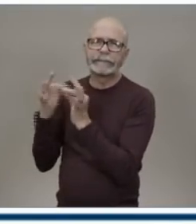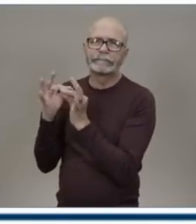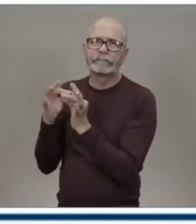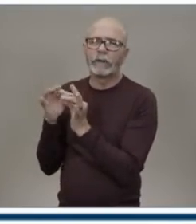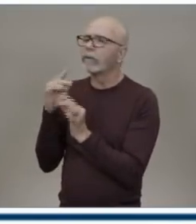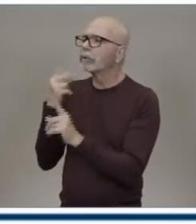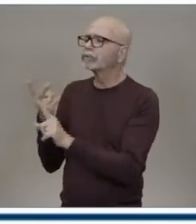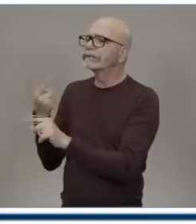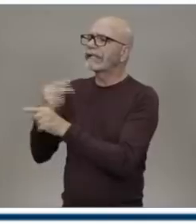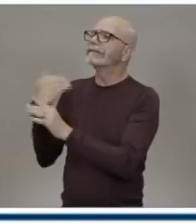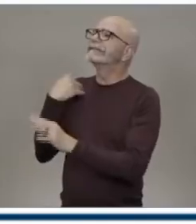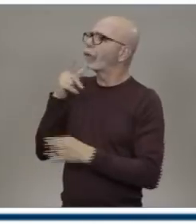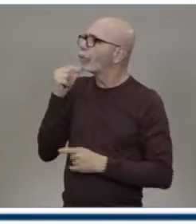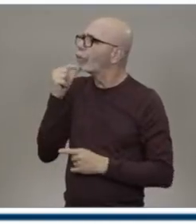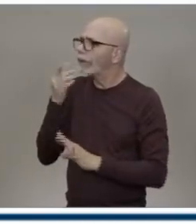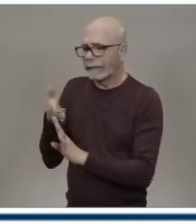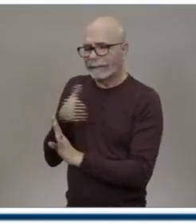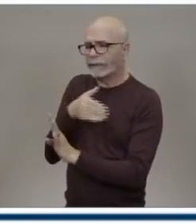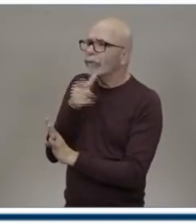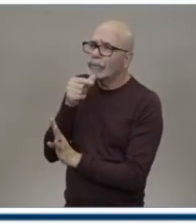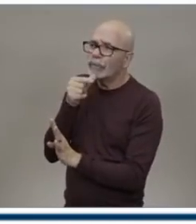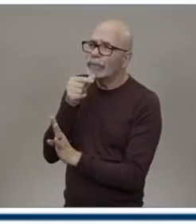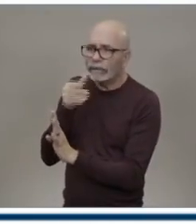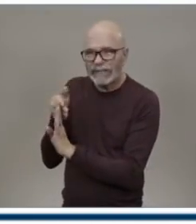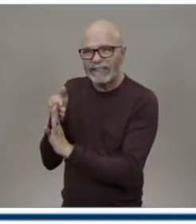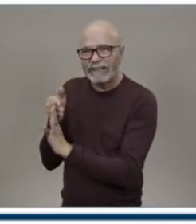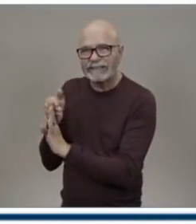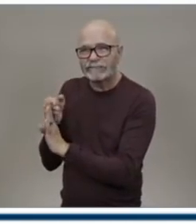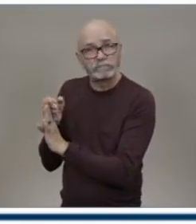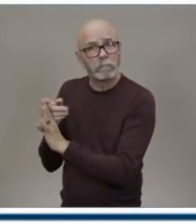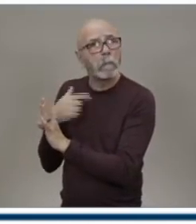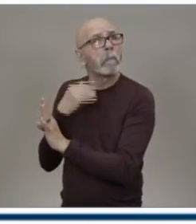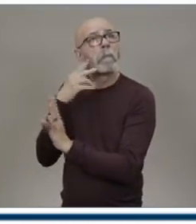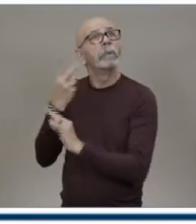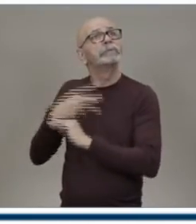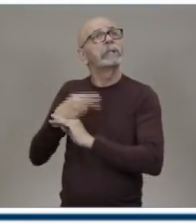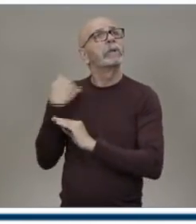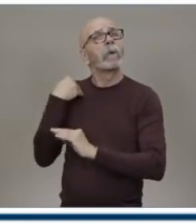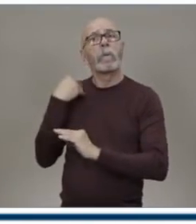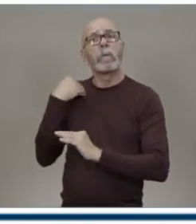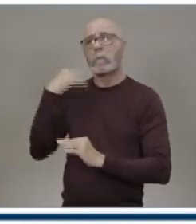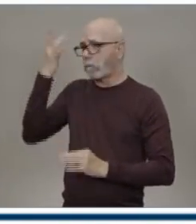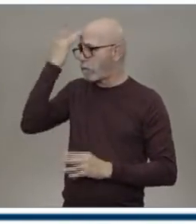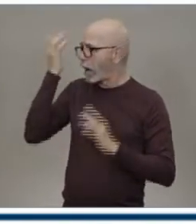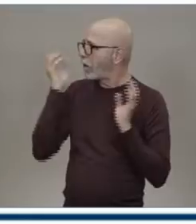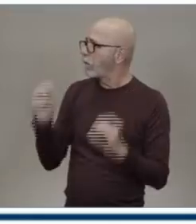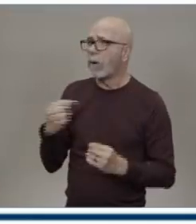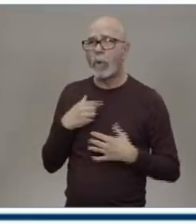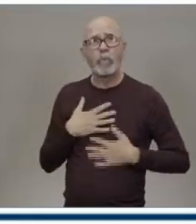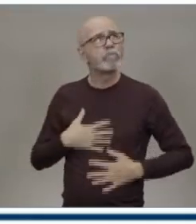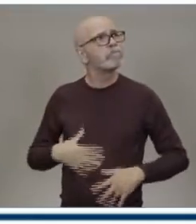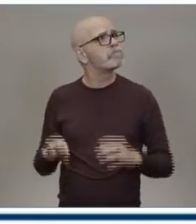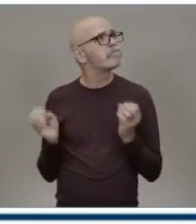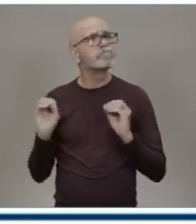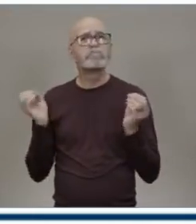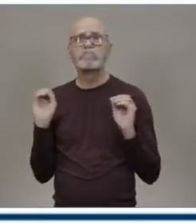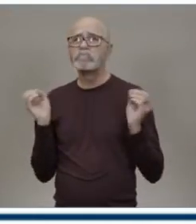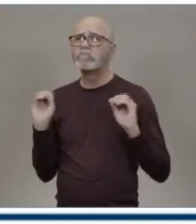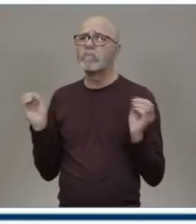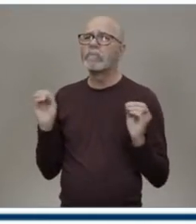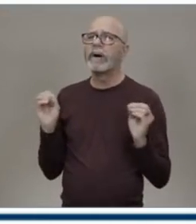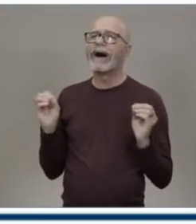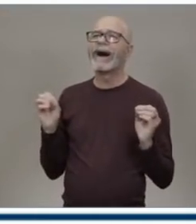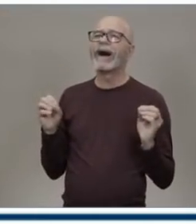became symptomatic, or if they don't have symptoms, 48 hours before they've been tested. And so very often they've been out